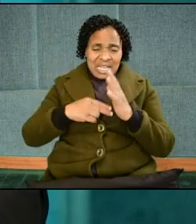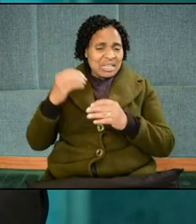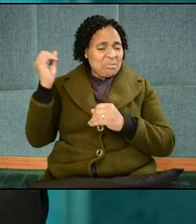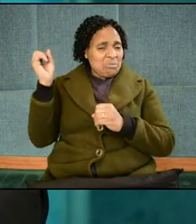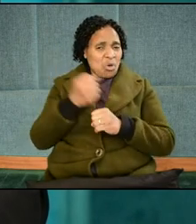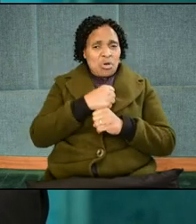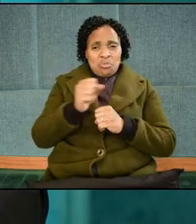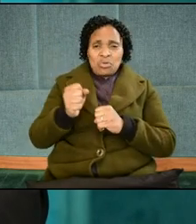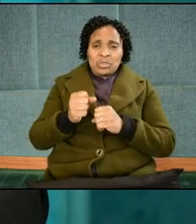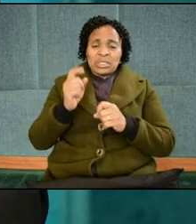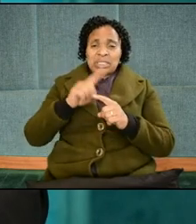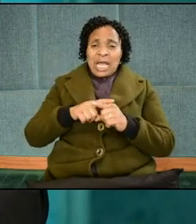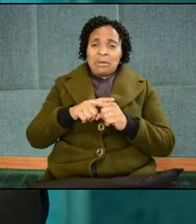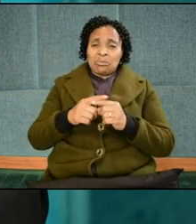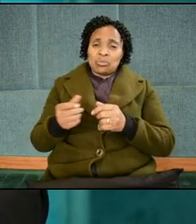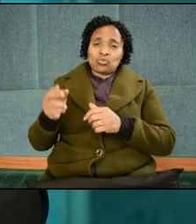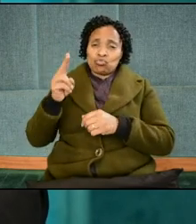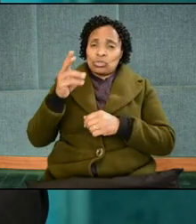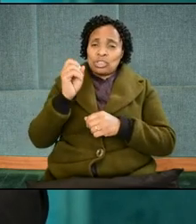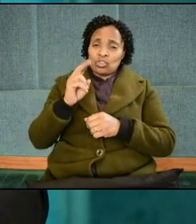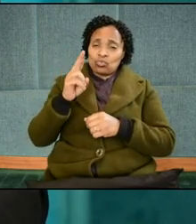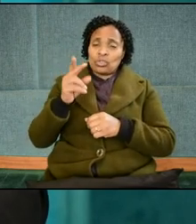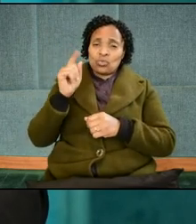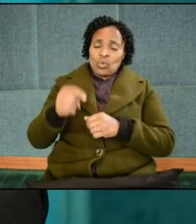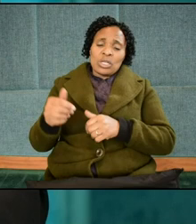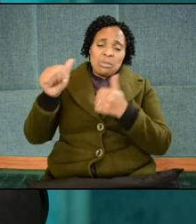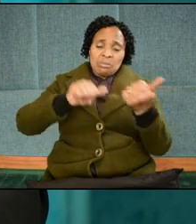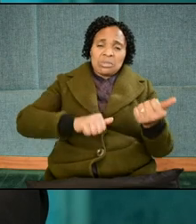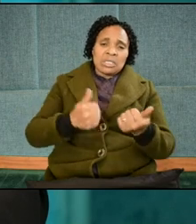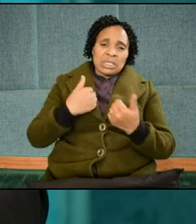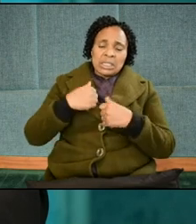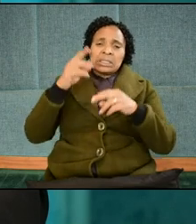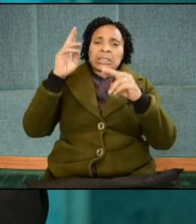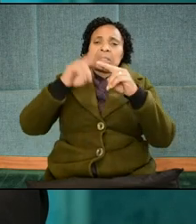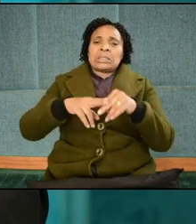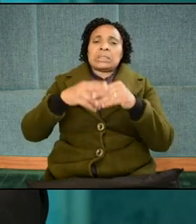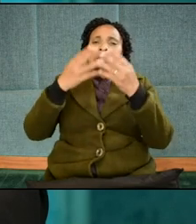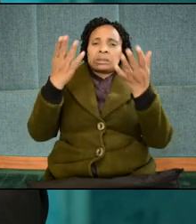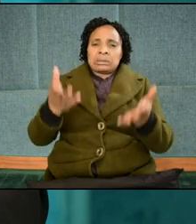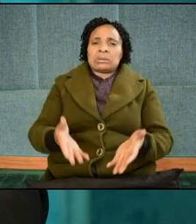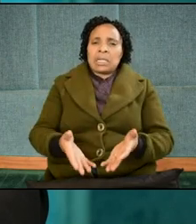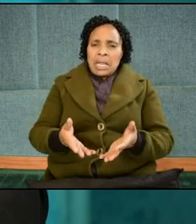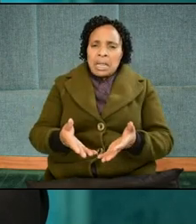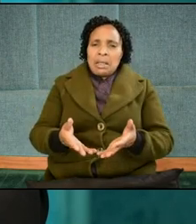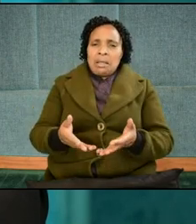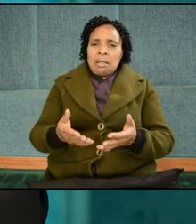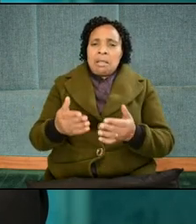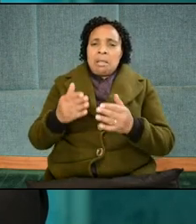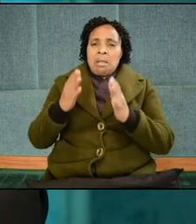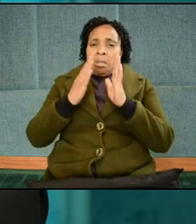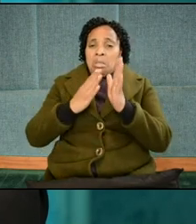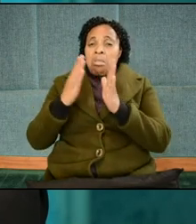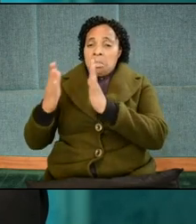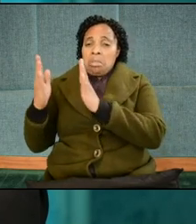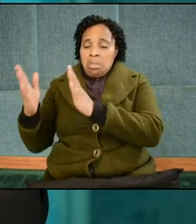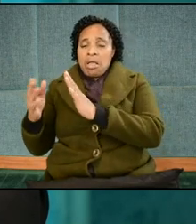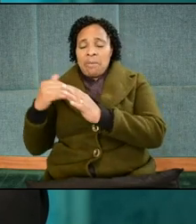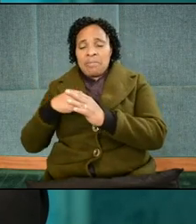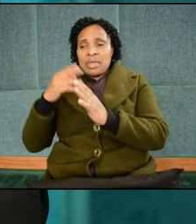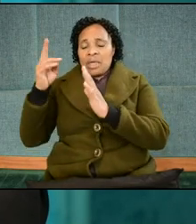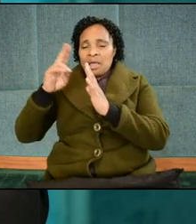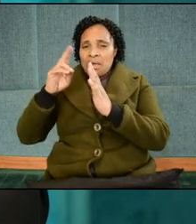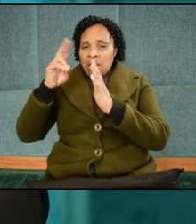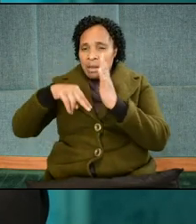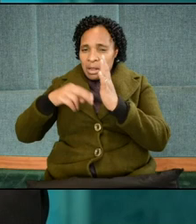I was baptized in 2021. Some were in the house sitting in the shelf. I had not read.